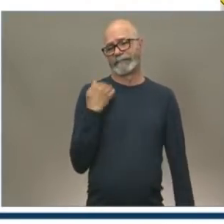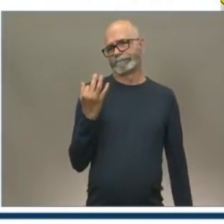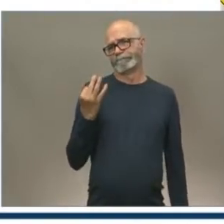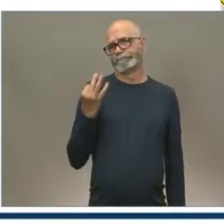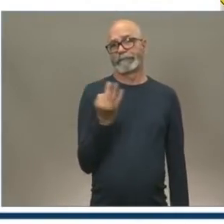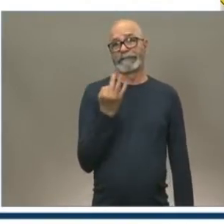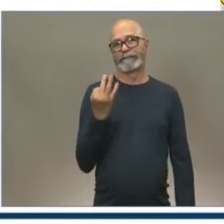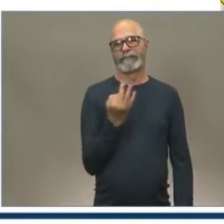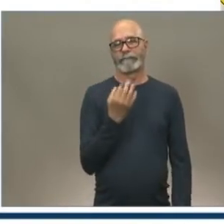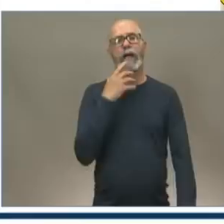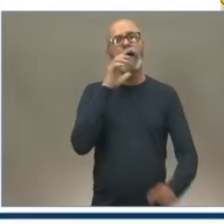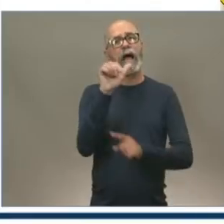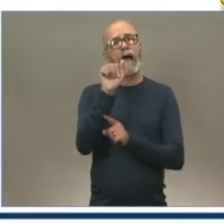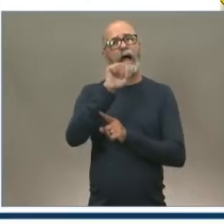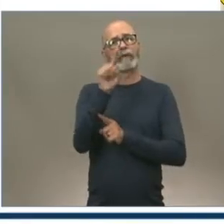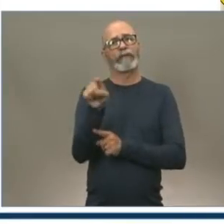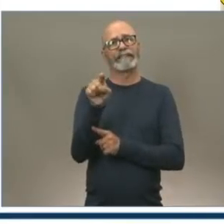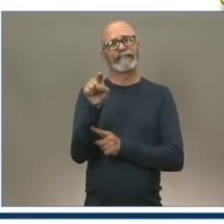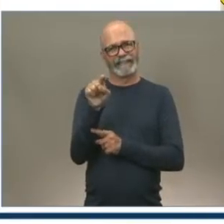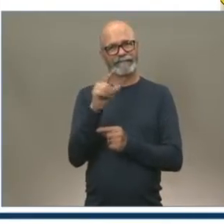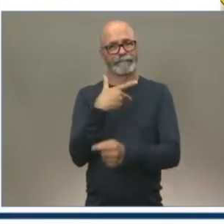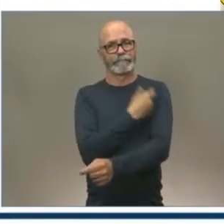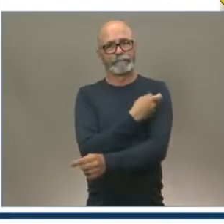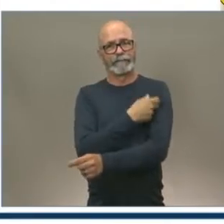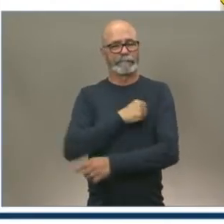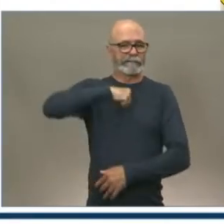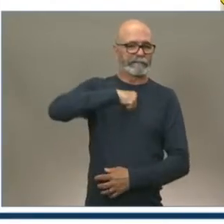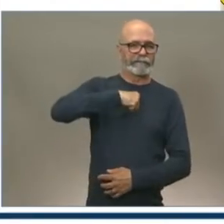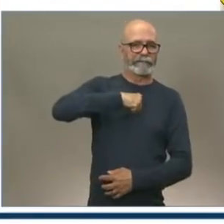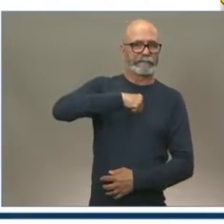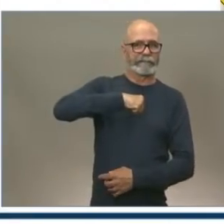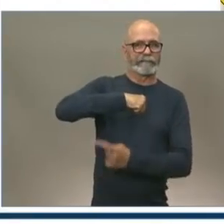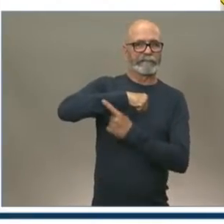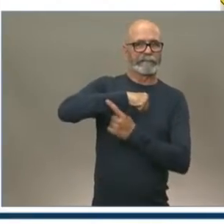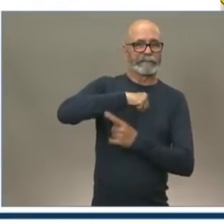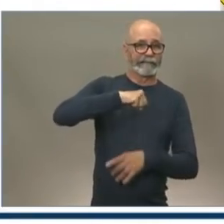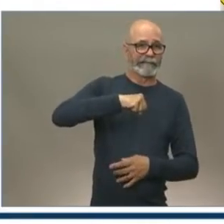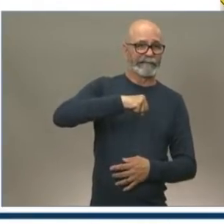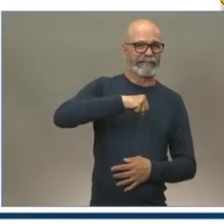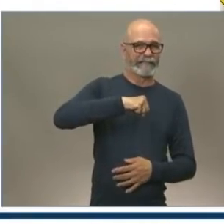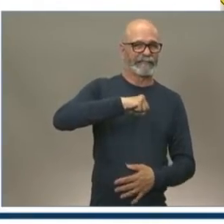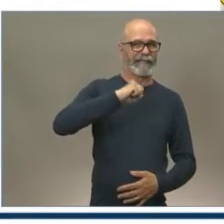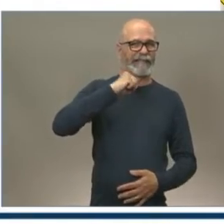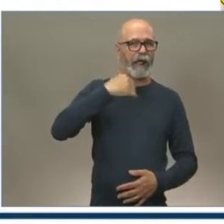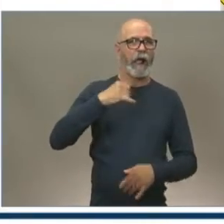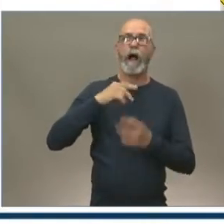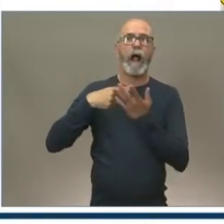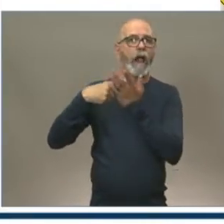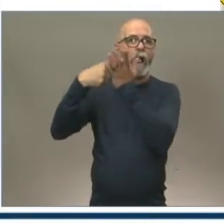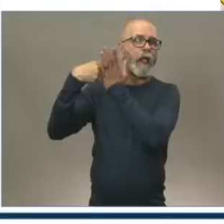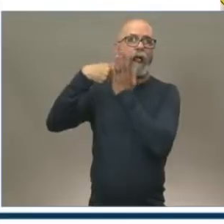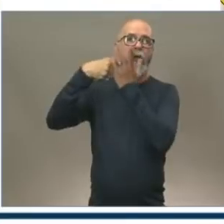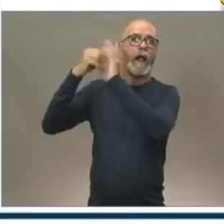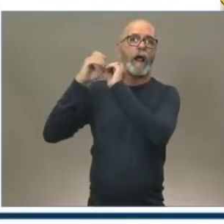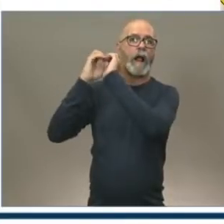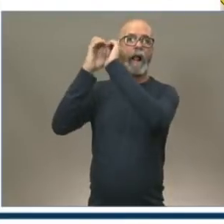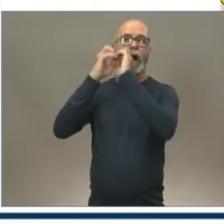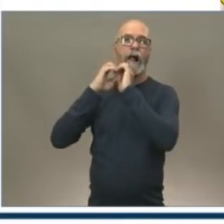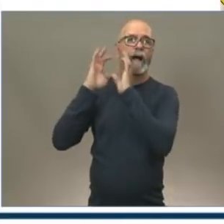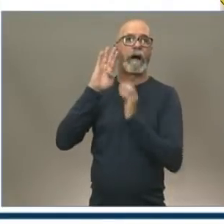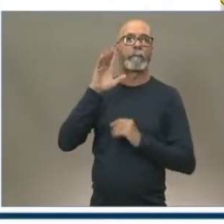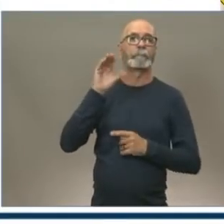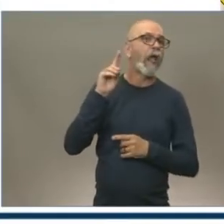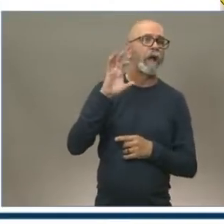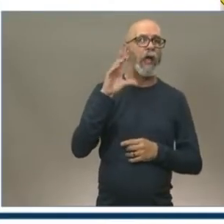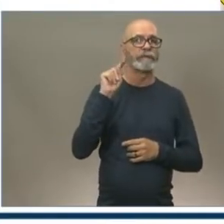AstraZeneca, obviously just because of all the chatter around the rare blood clots. A number of other provinces have now